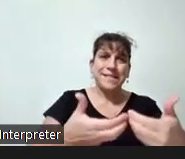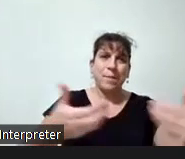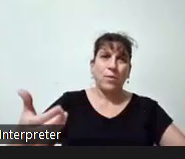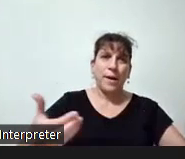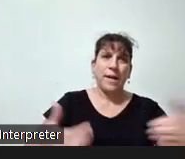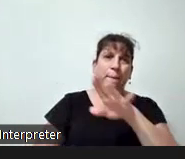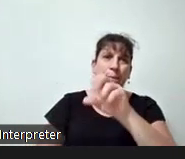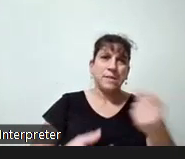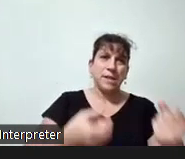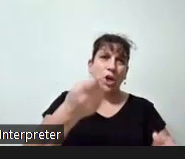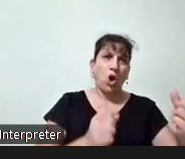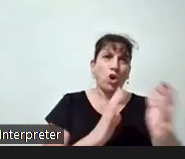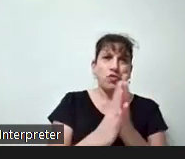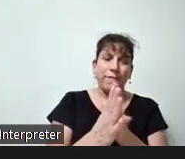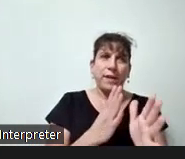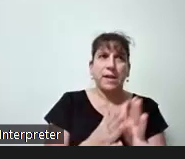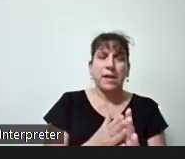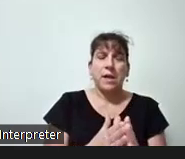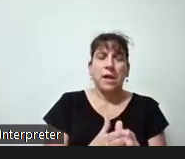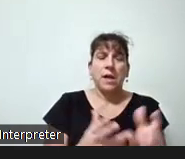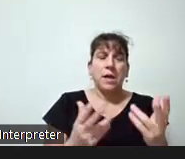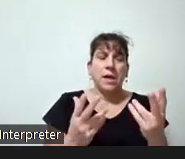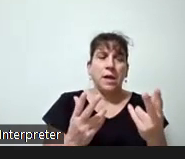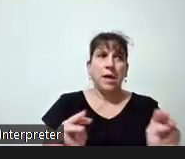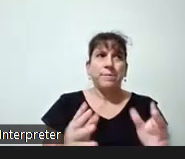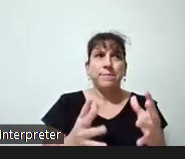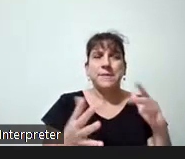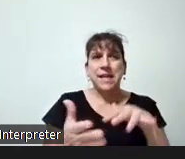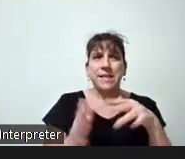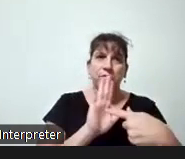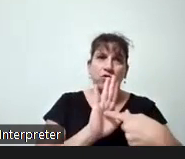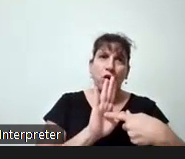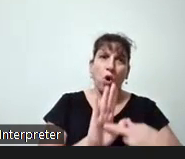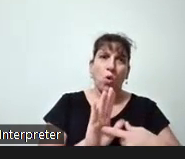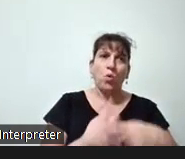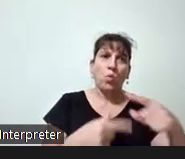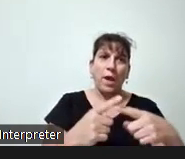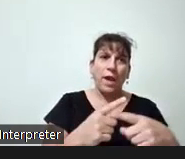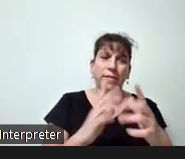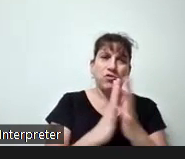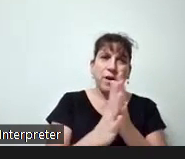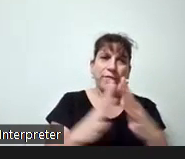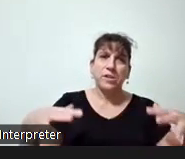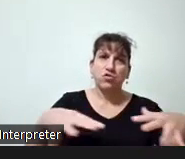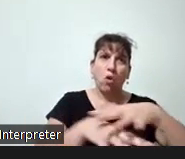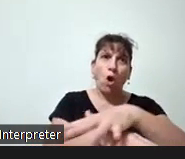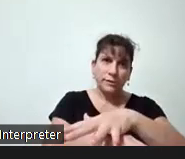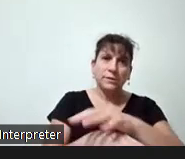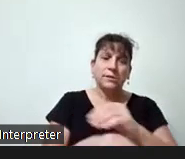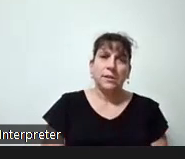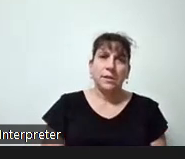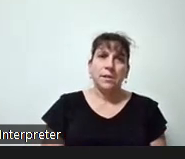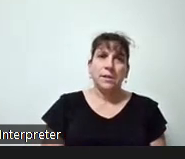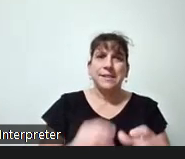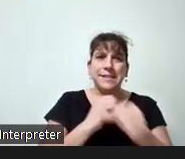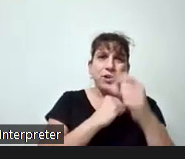traffic. Its studies have shown that when those traffic streams are crossed, it creates a